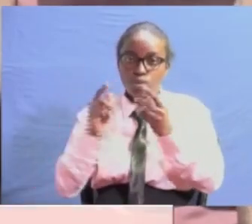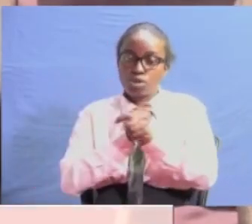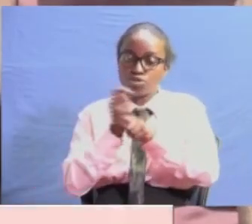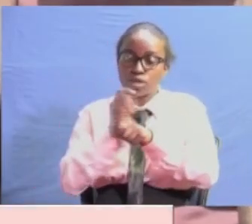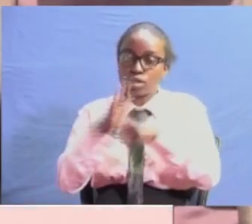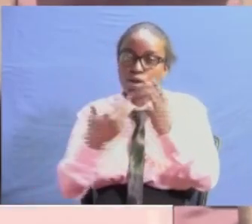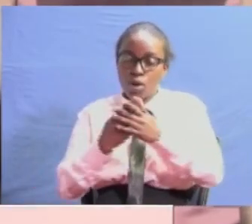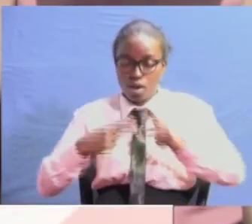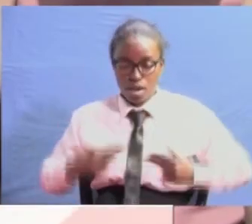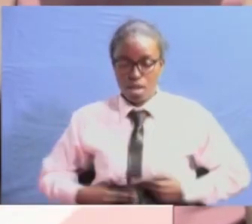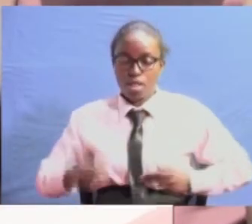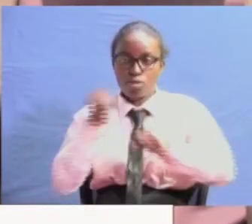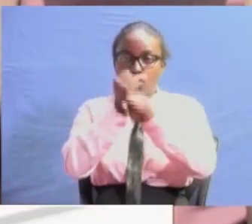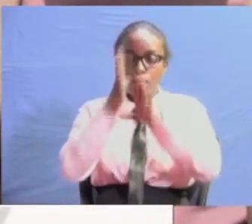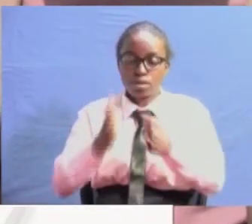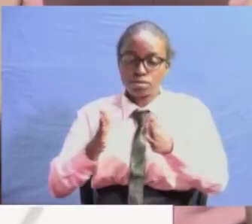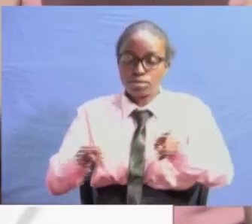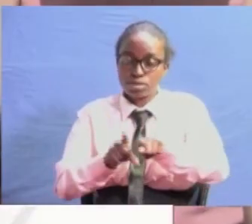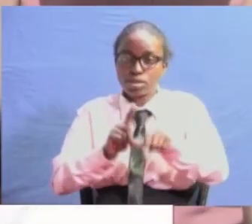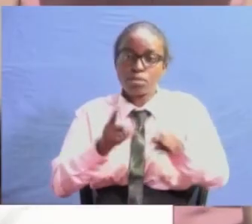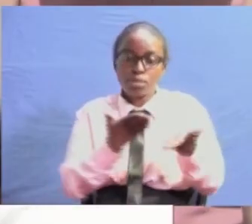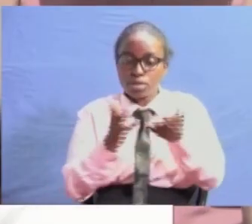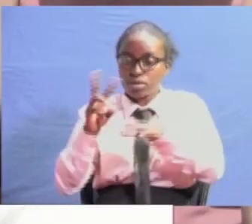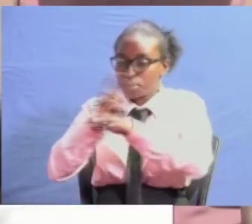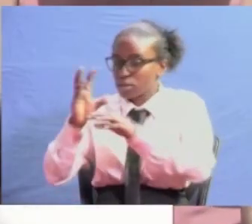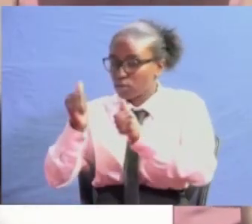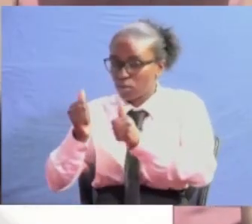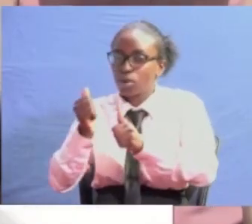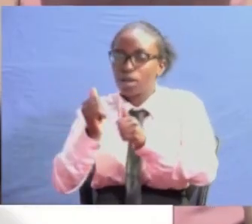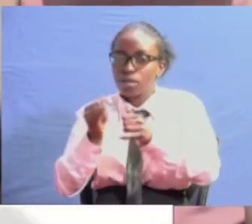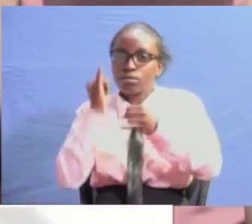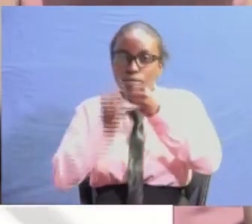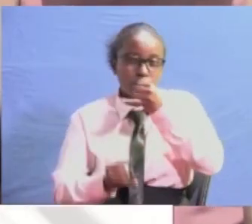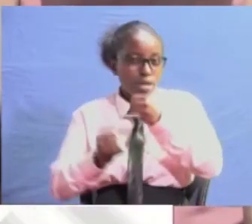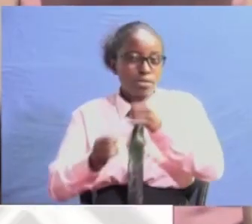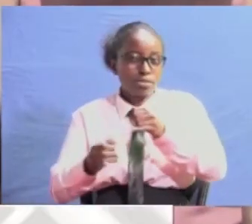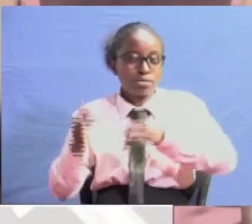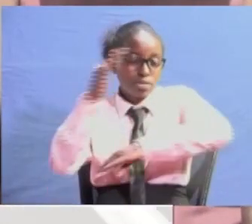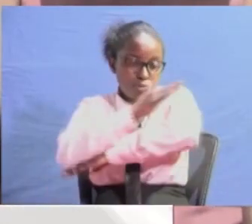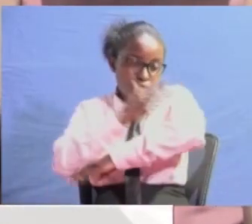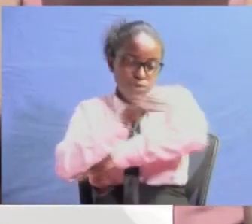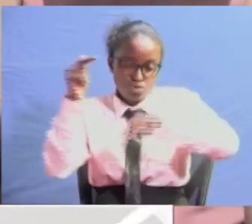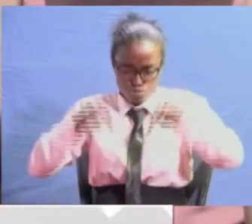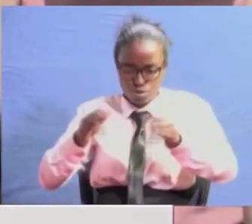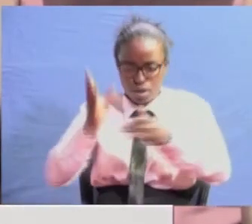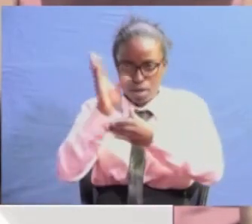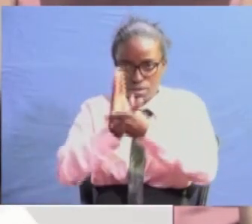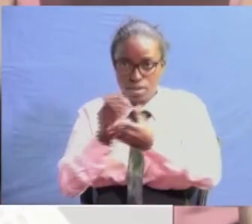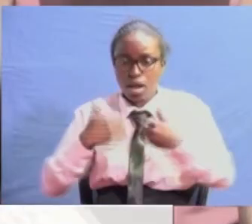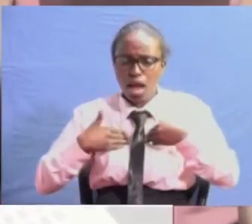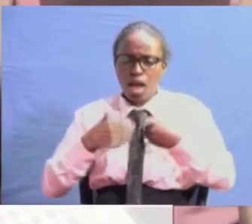Since we received these gadgets late last evening, between today and tomorrow, we shall be doing